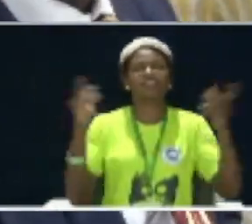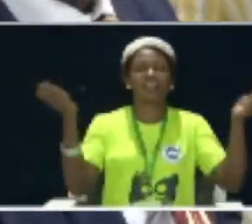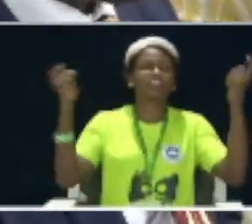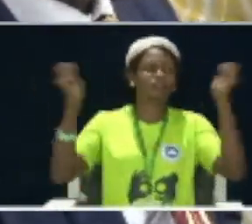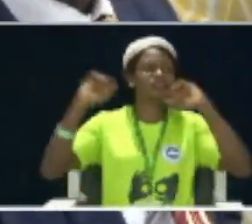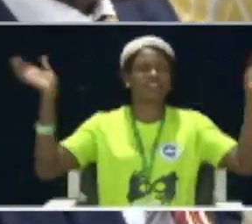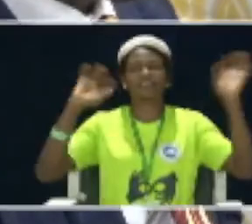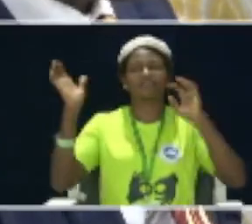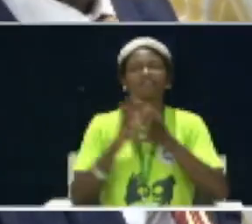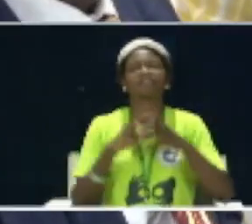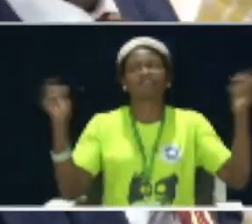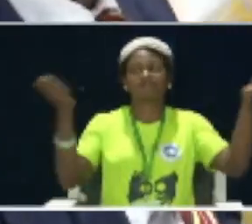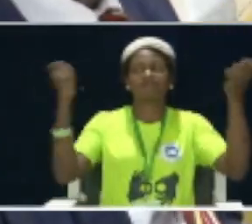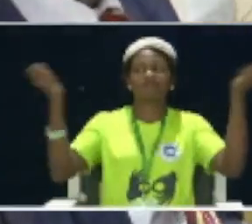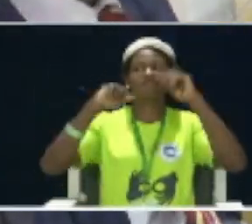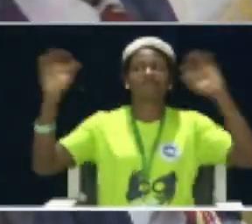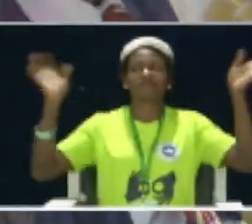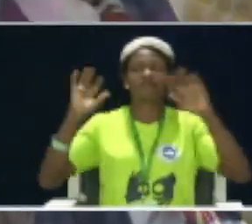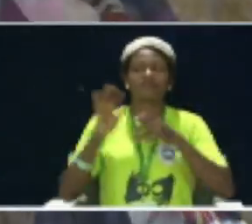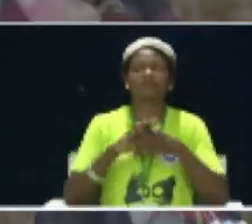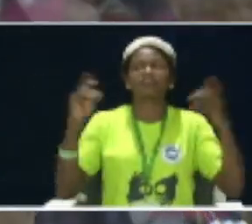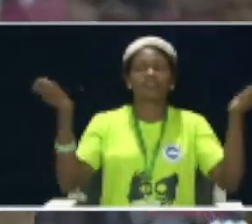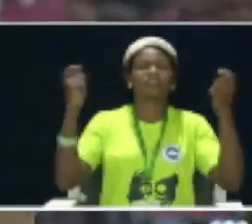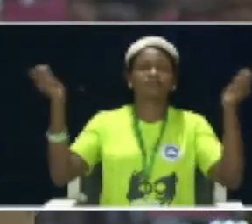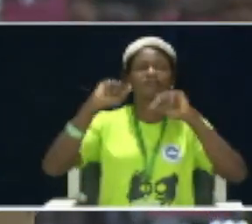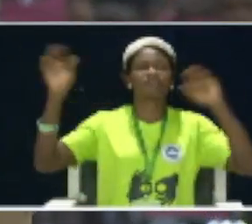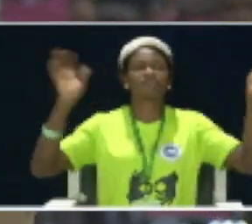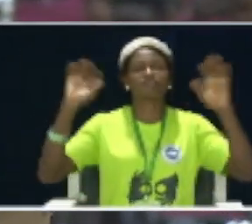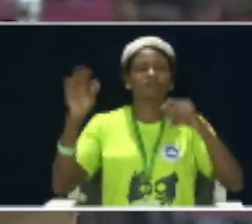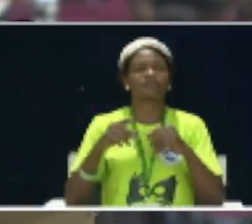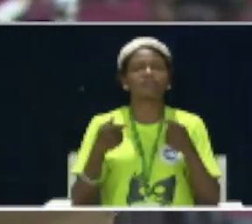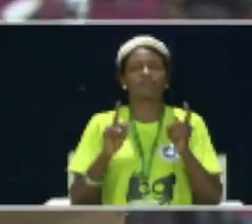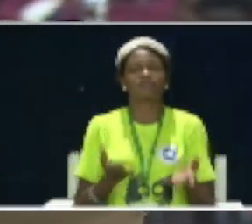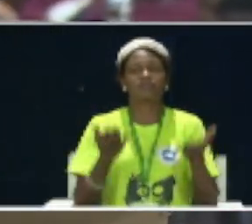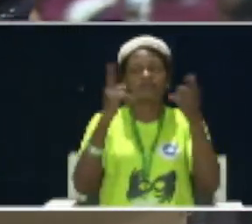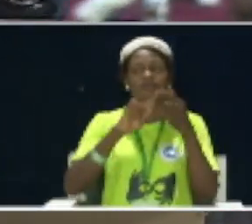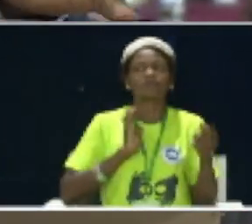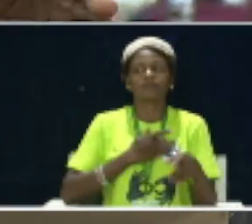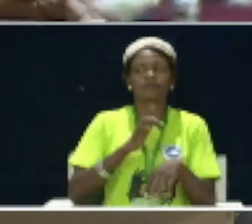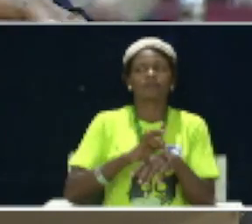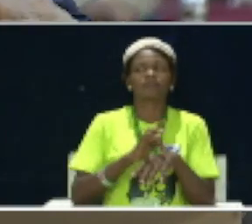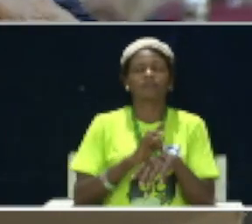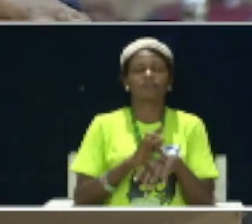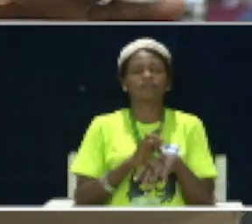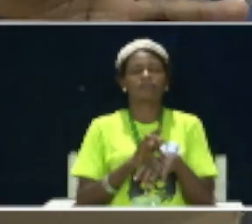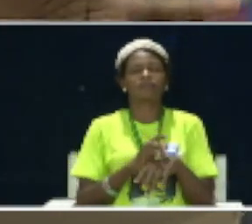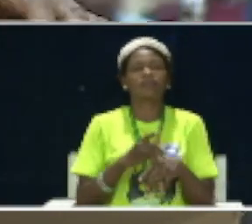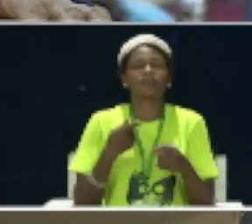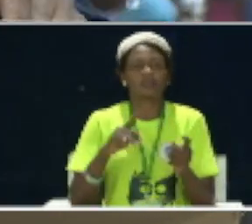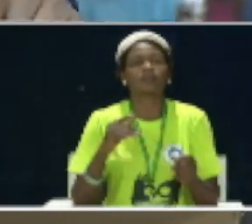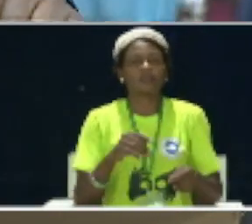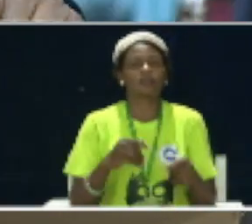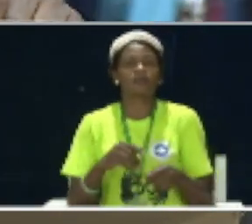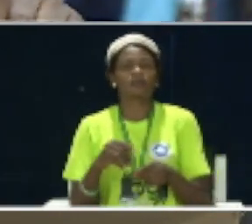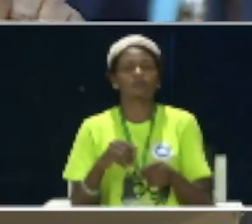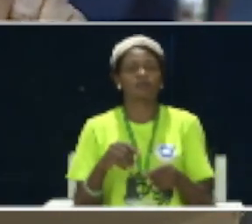Hallelujah, hallelujah, hallelujah. Shall we rise to our feet? Let's rise to our